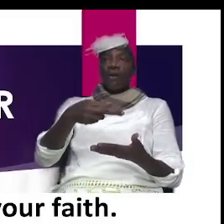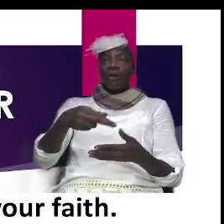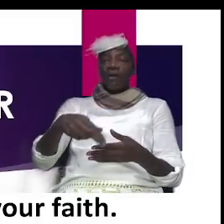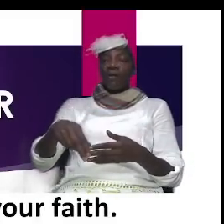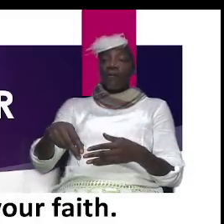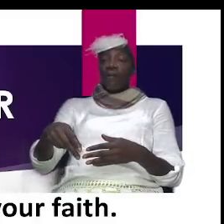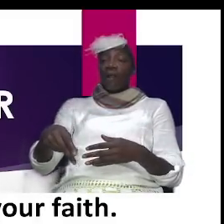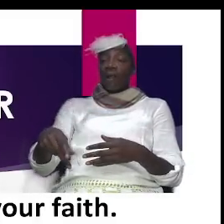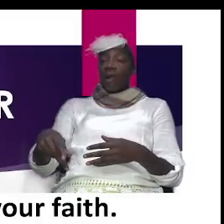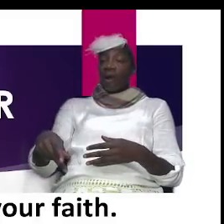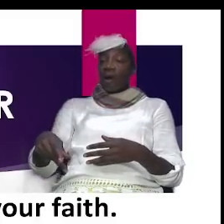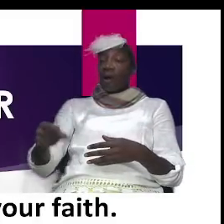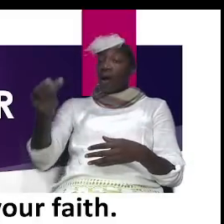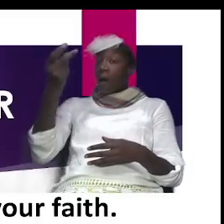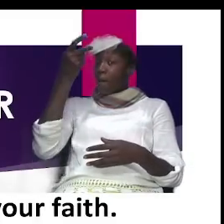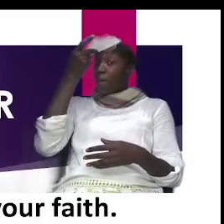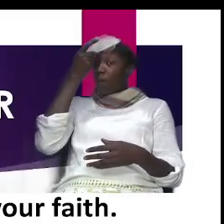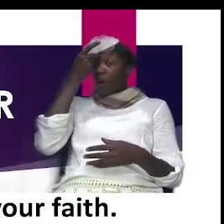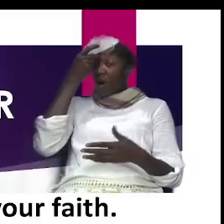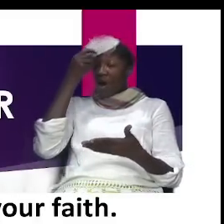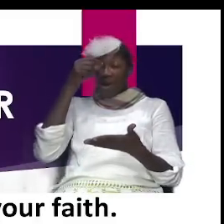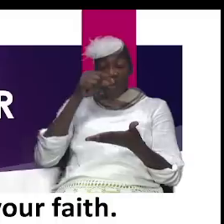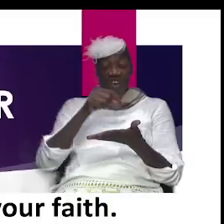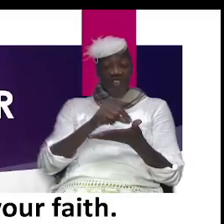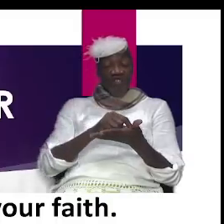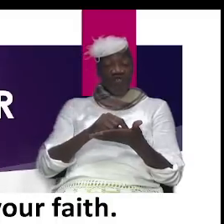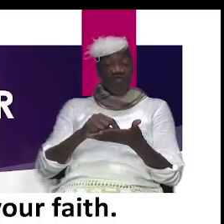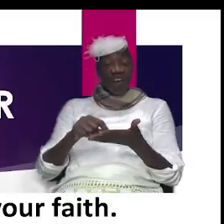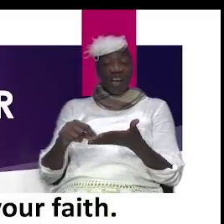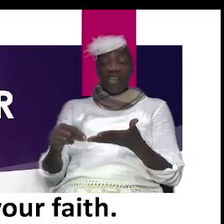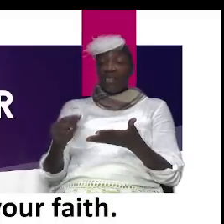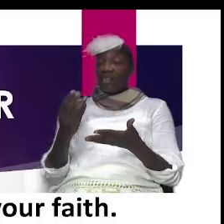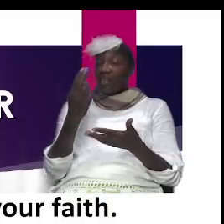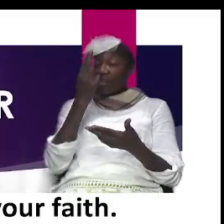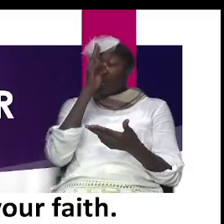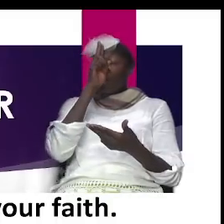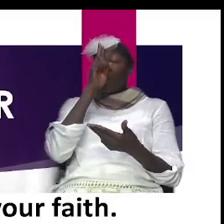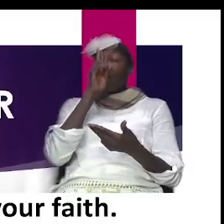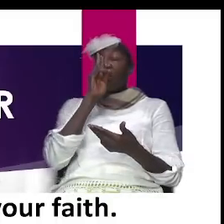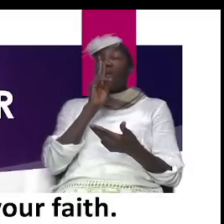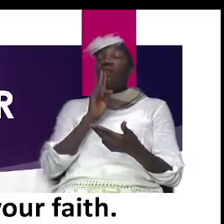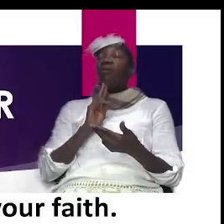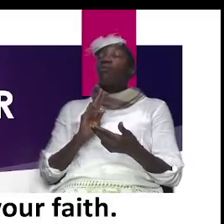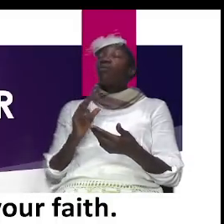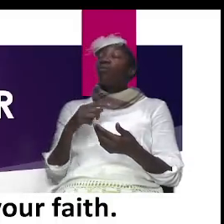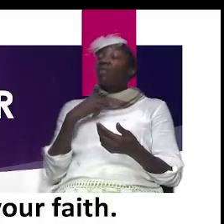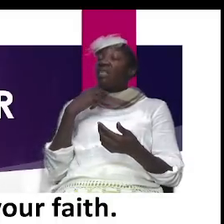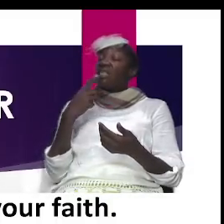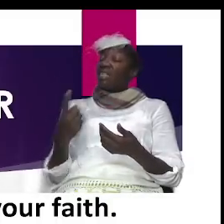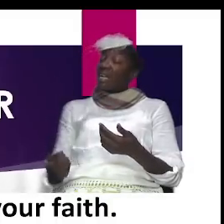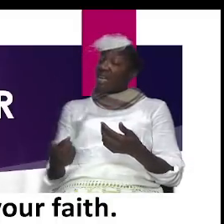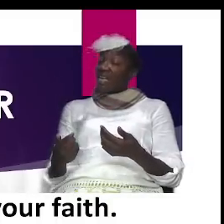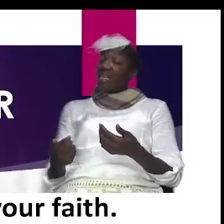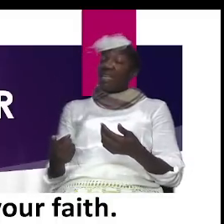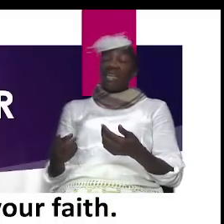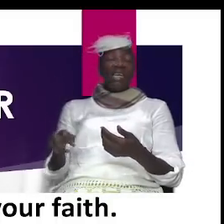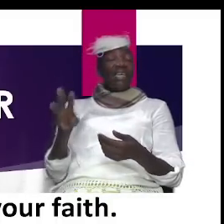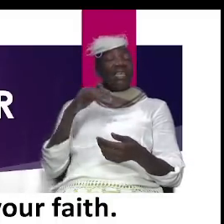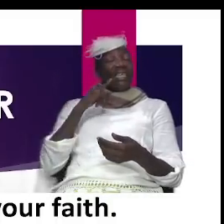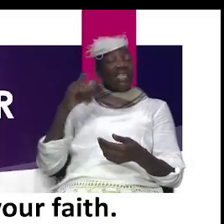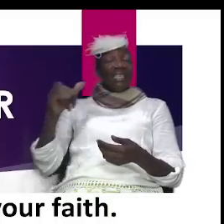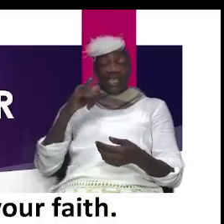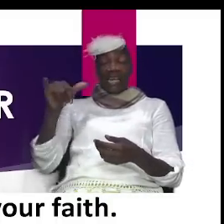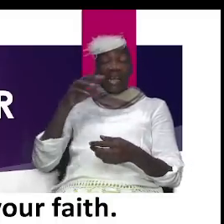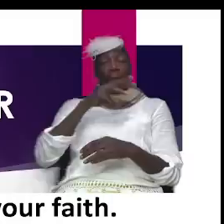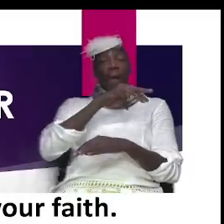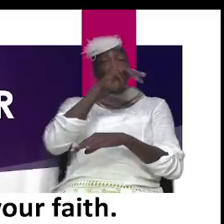was the same message he was presenting to them that Jesus made mention of in St.